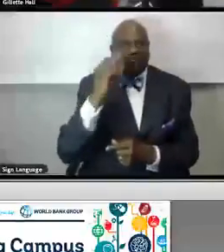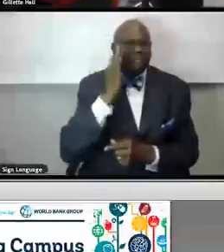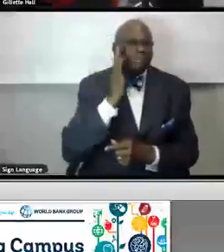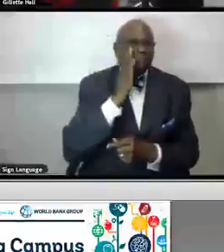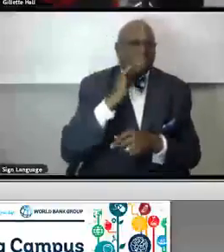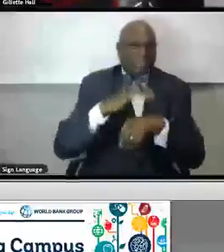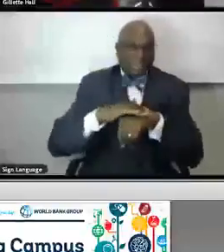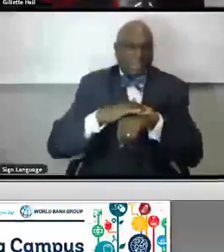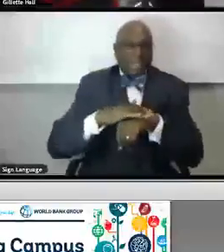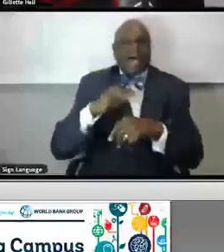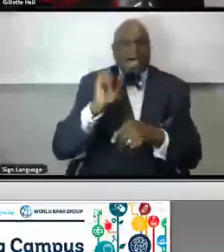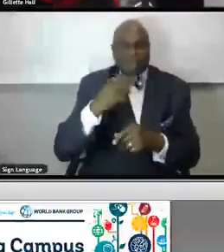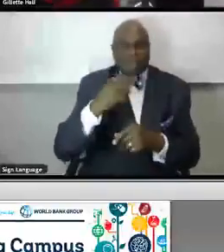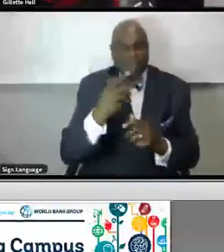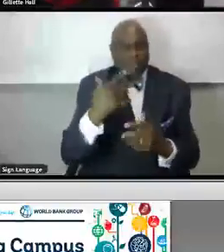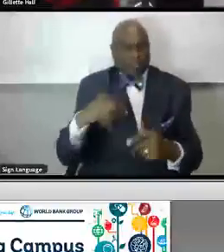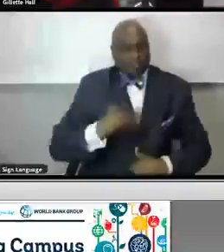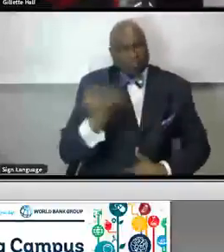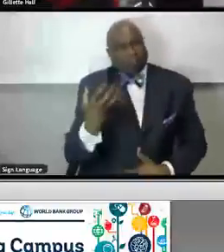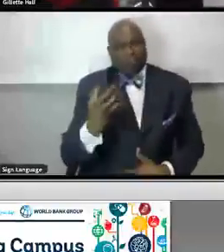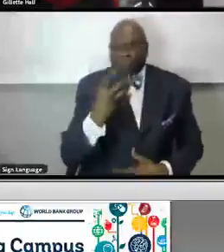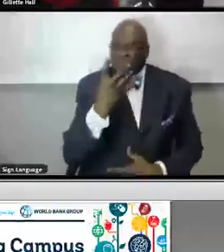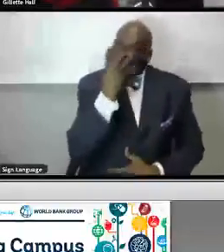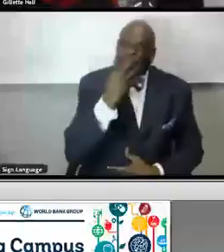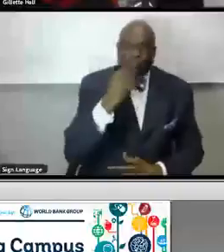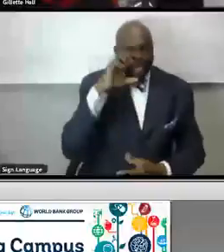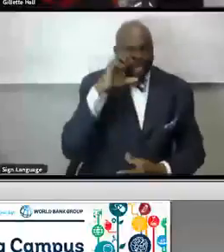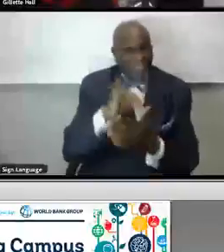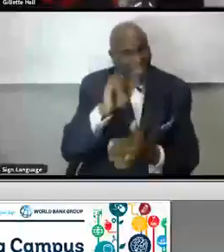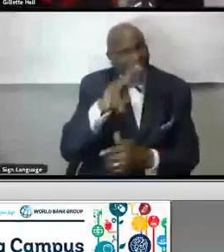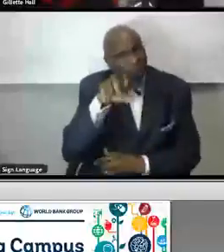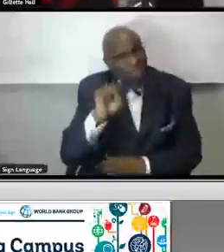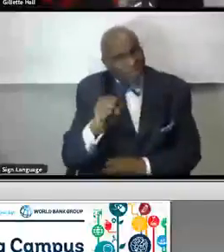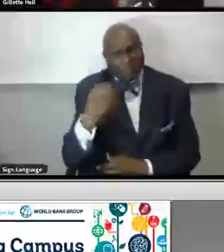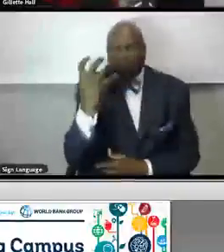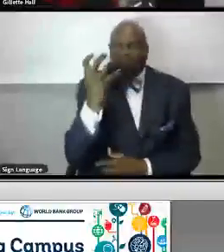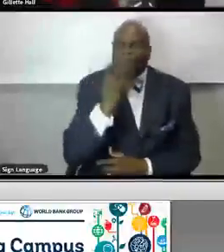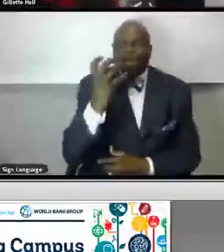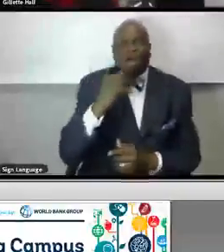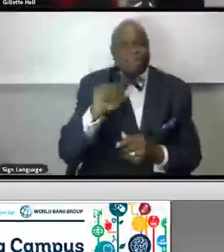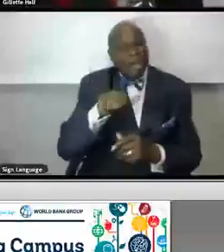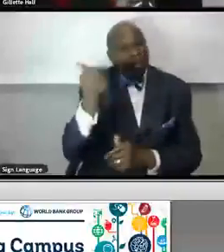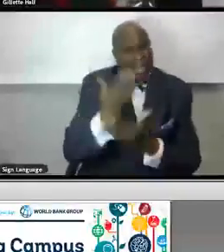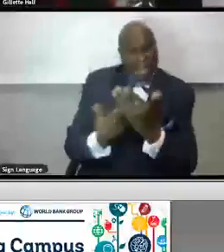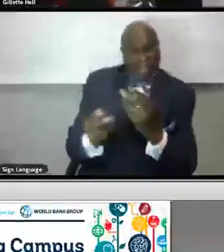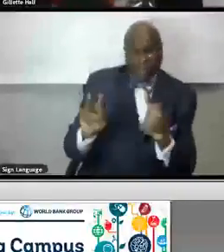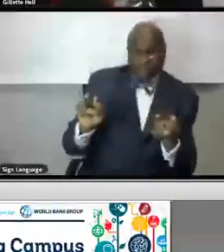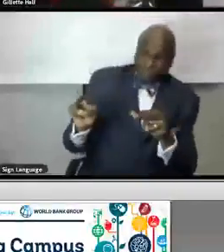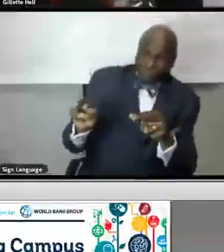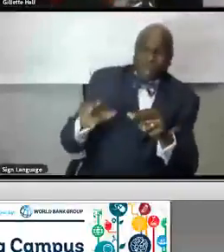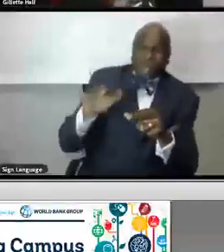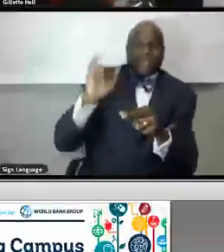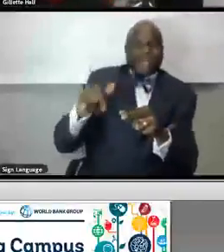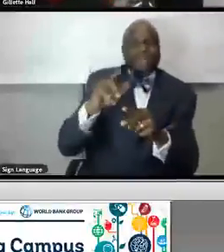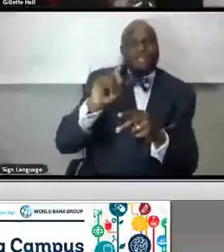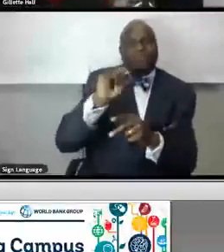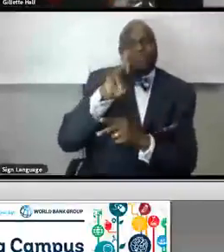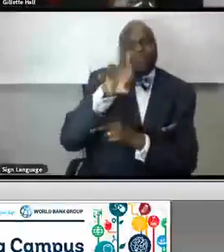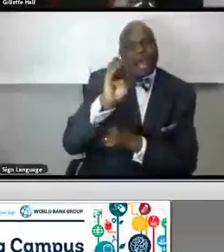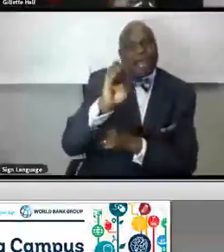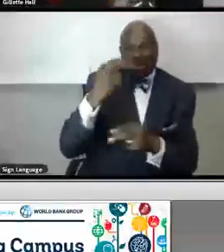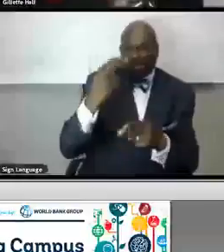the West, and you would be appalled. You wouldn't believe it was in the United States. On the other hand, there's a tribe, and